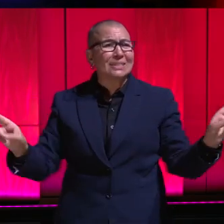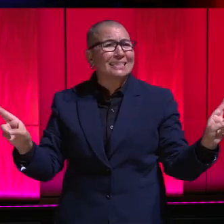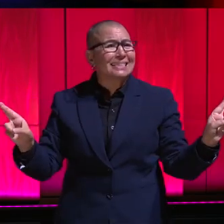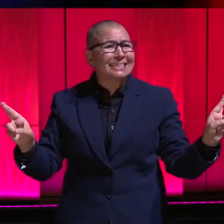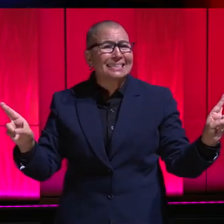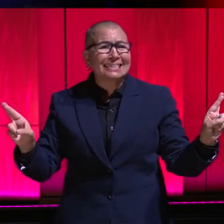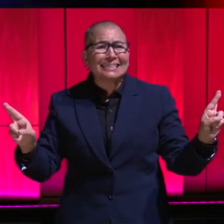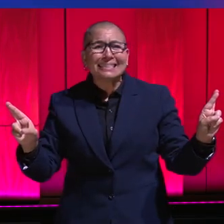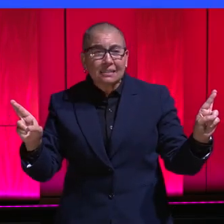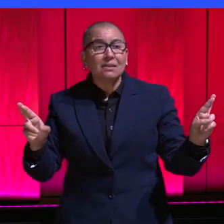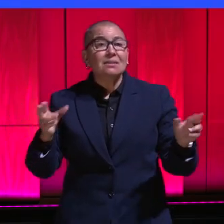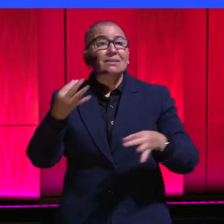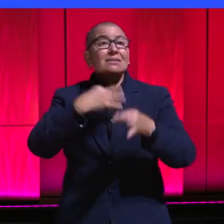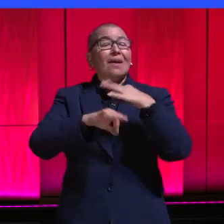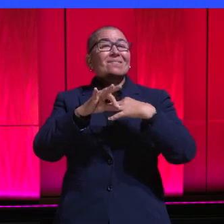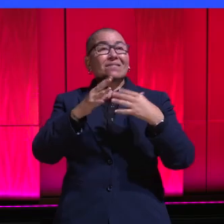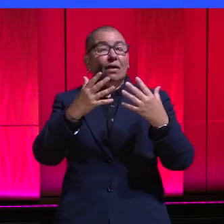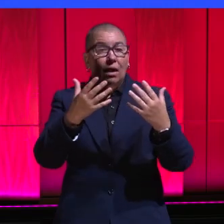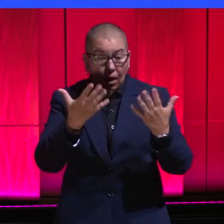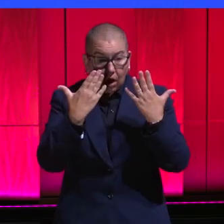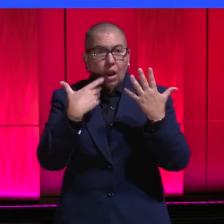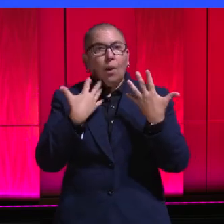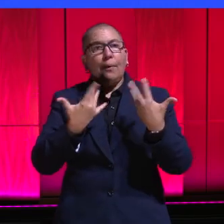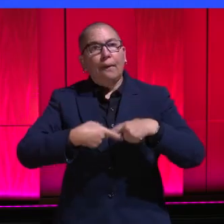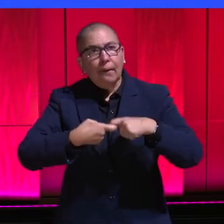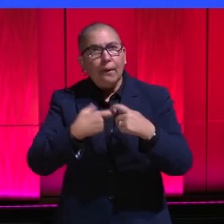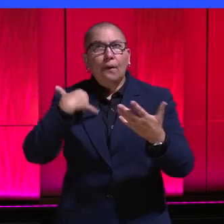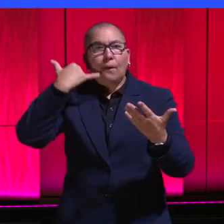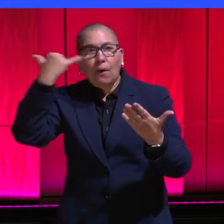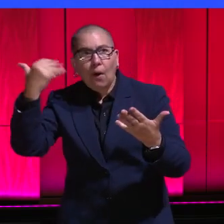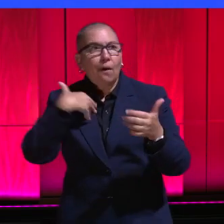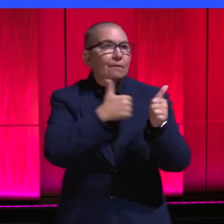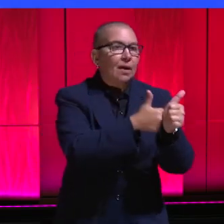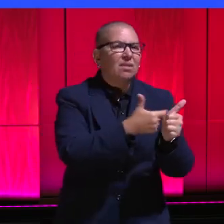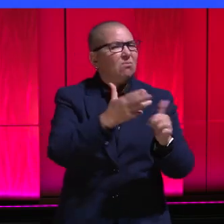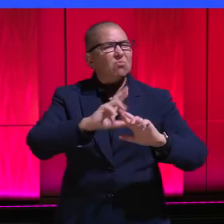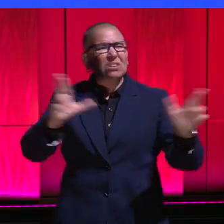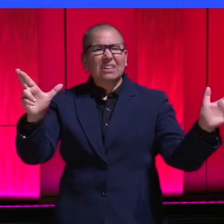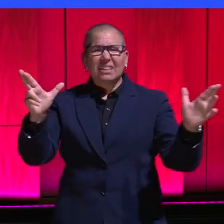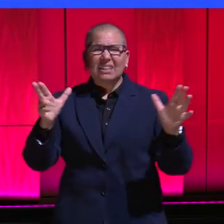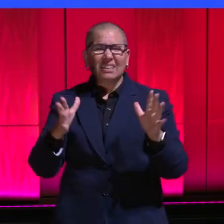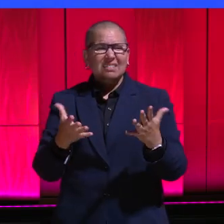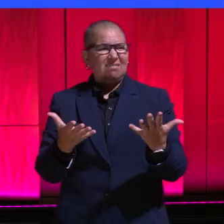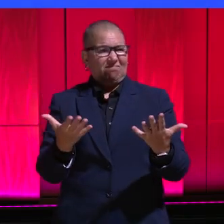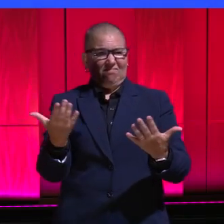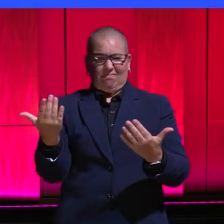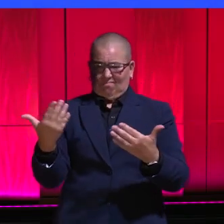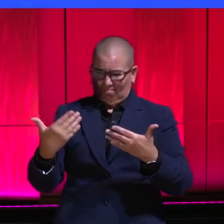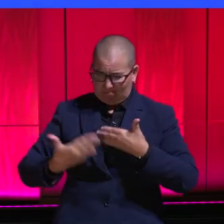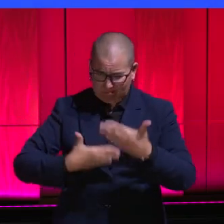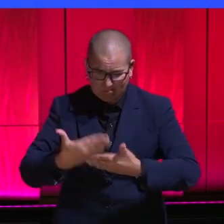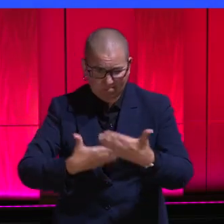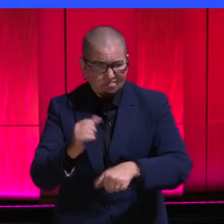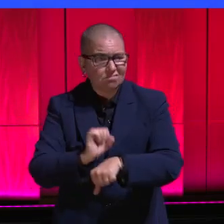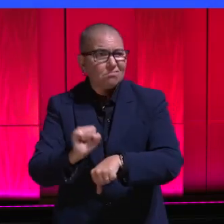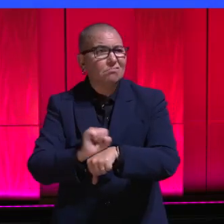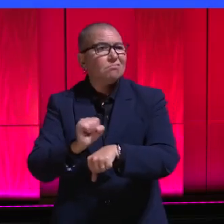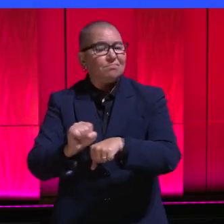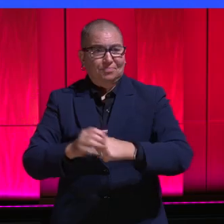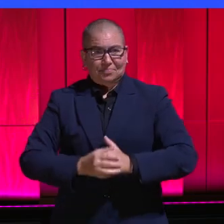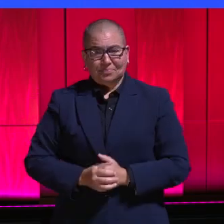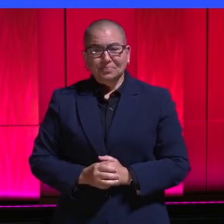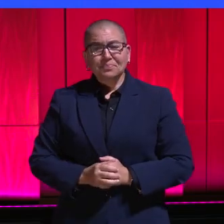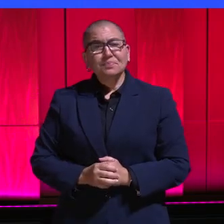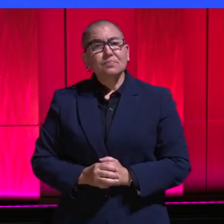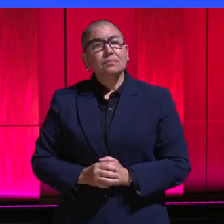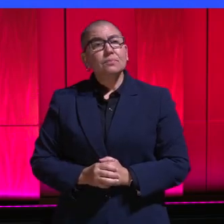and aiding you in decision making that can make each day just a little smoother and more efficient. Now, our